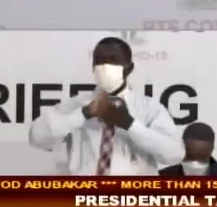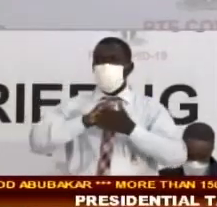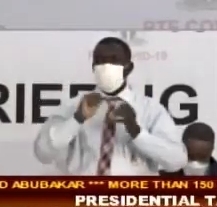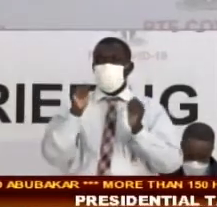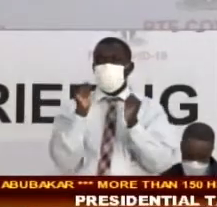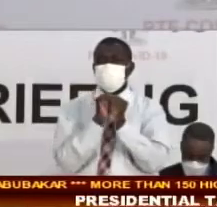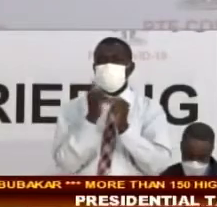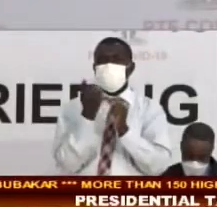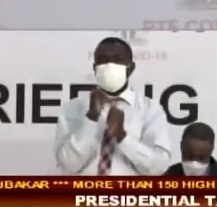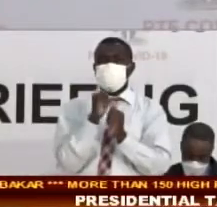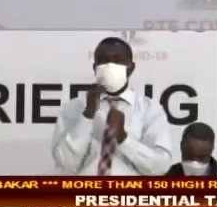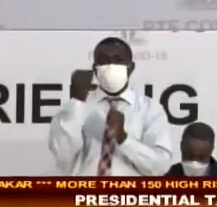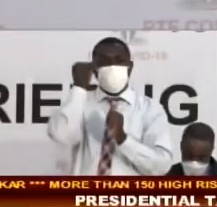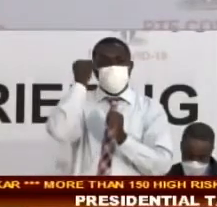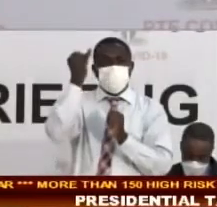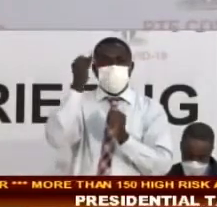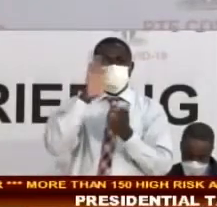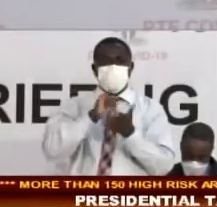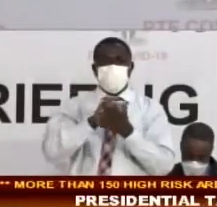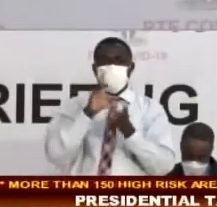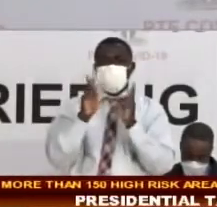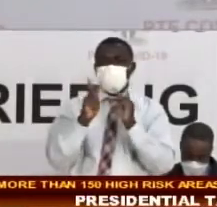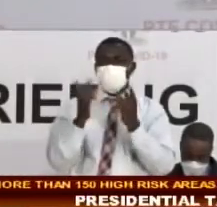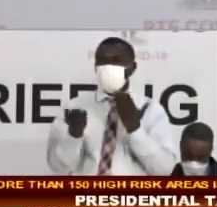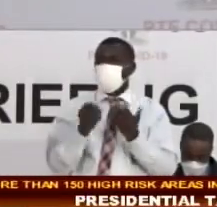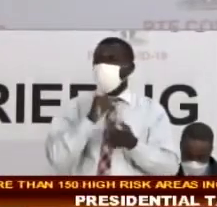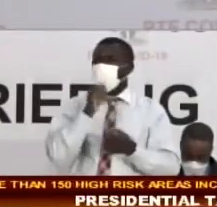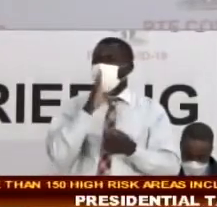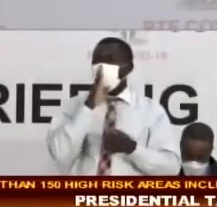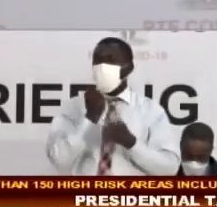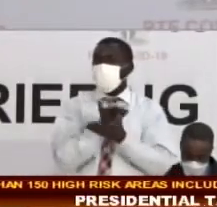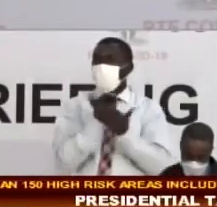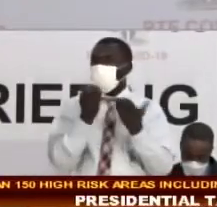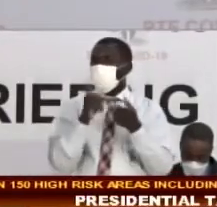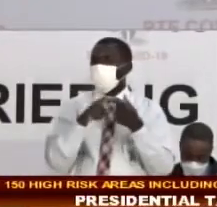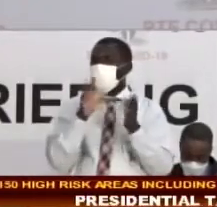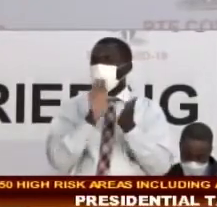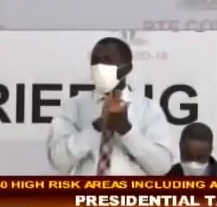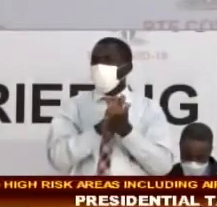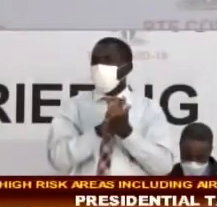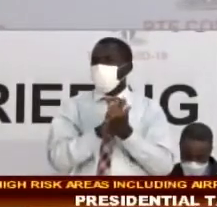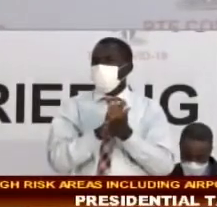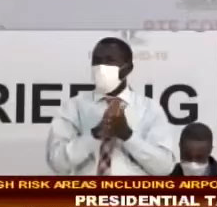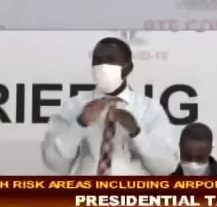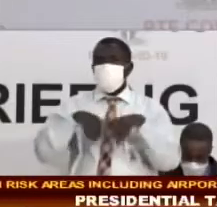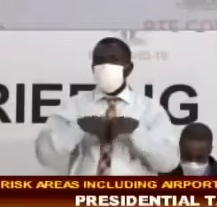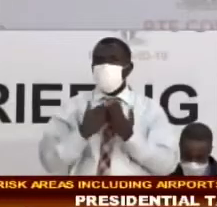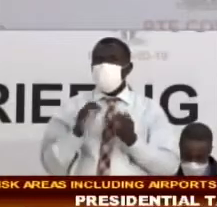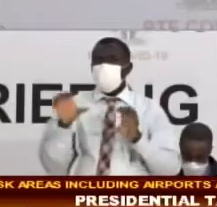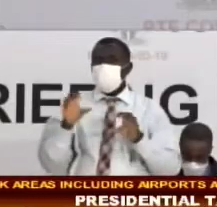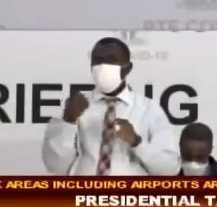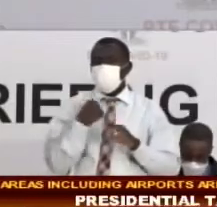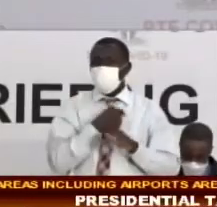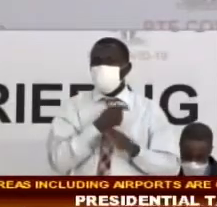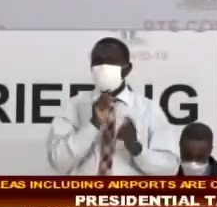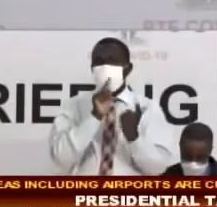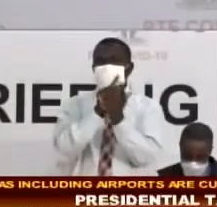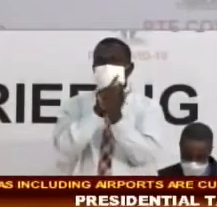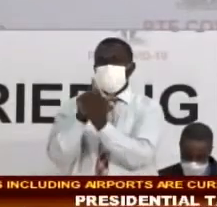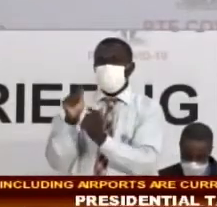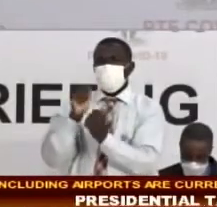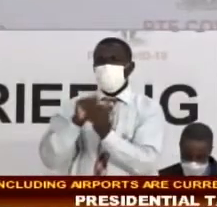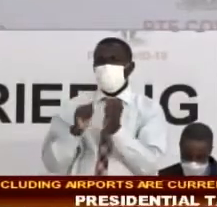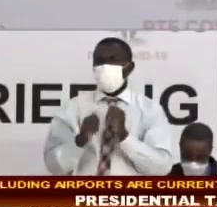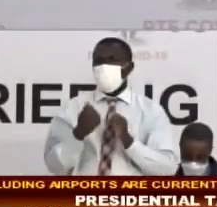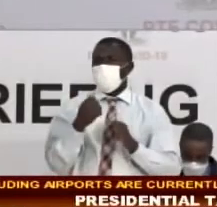the idea that people may not be available to go to school, how do we then reach each person? Because